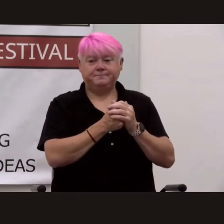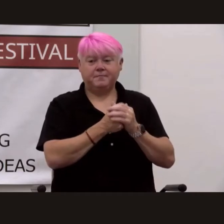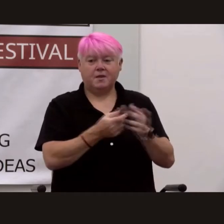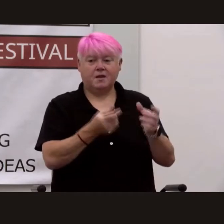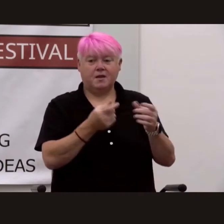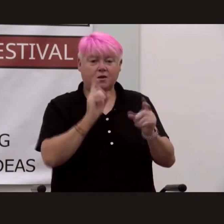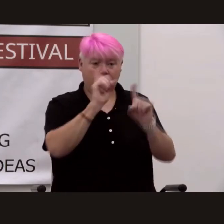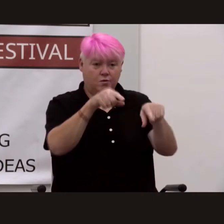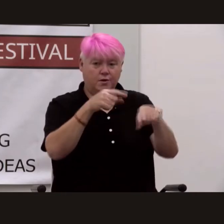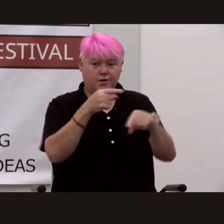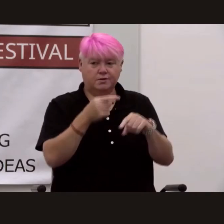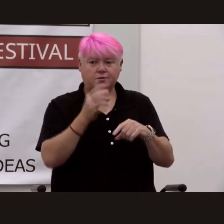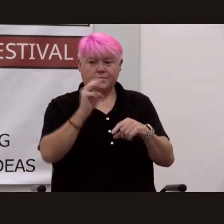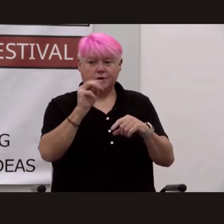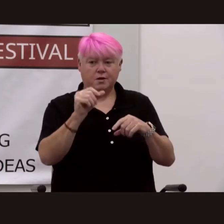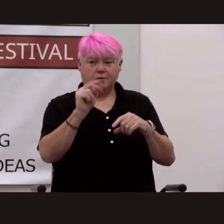Montana.